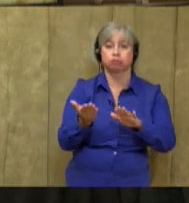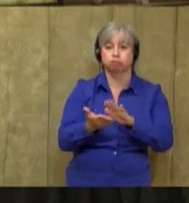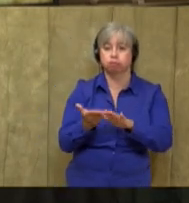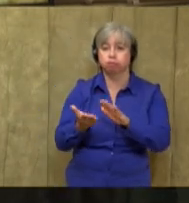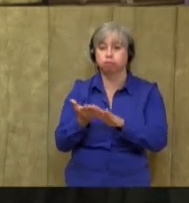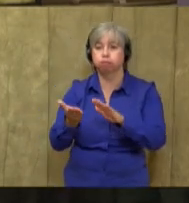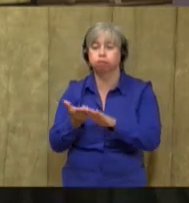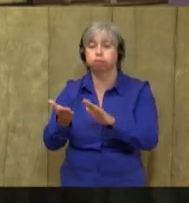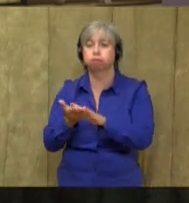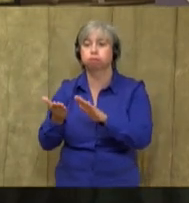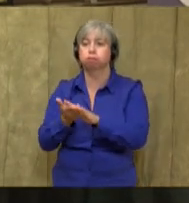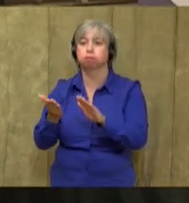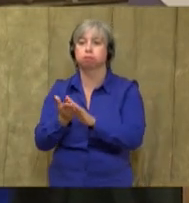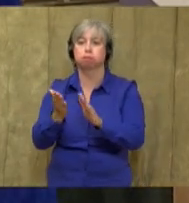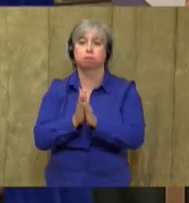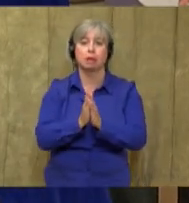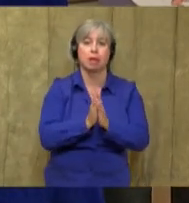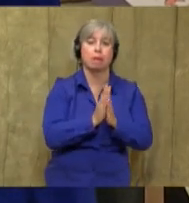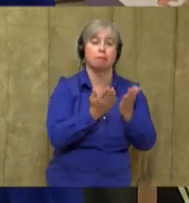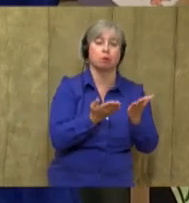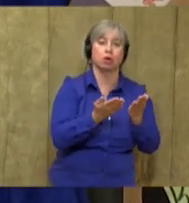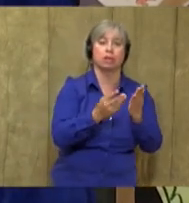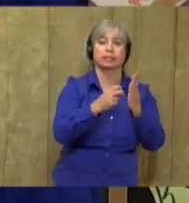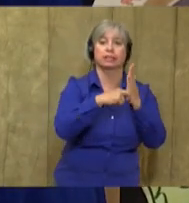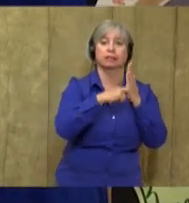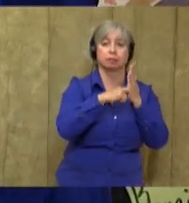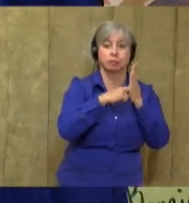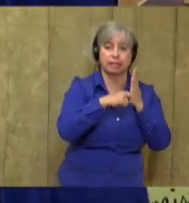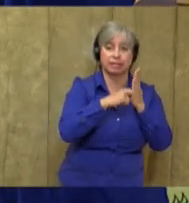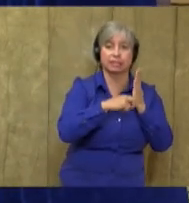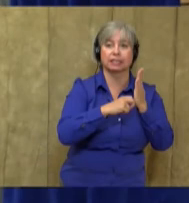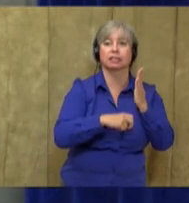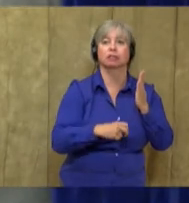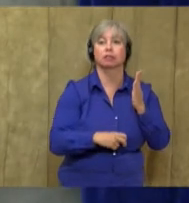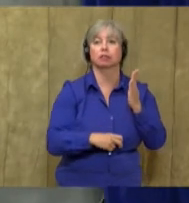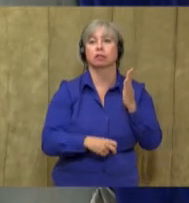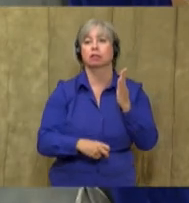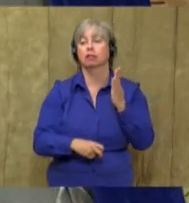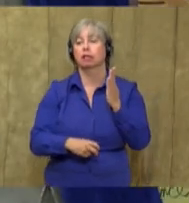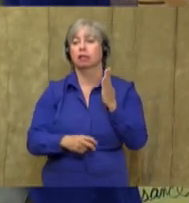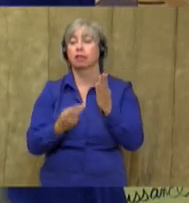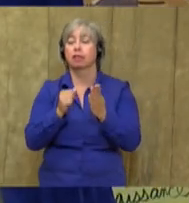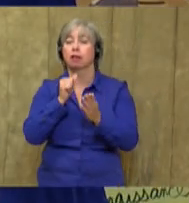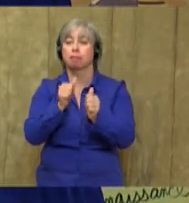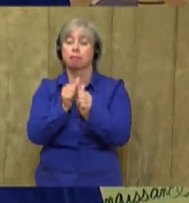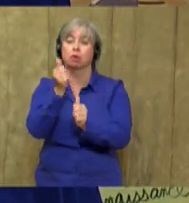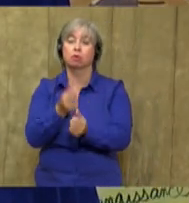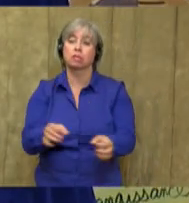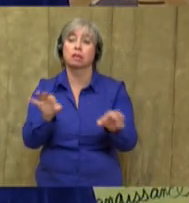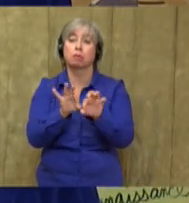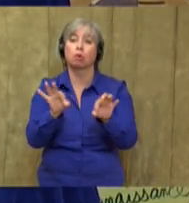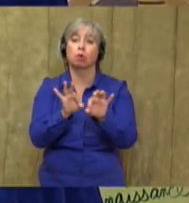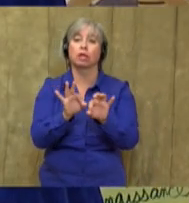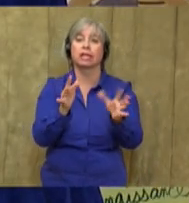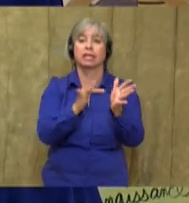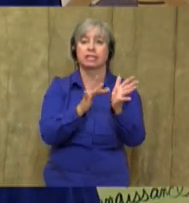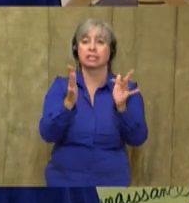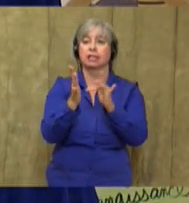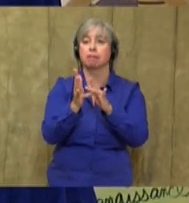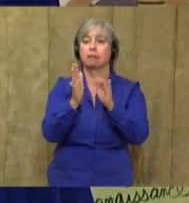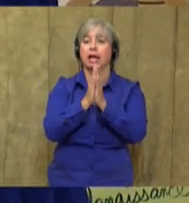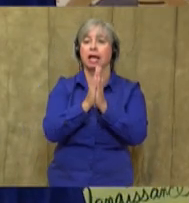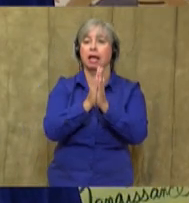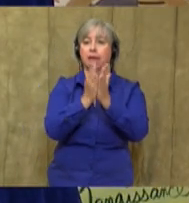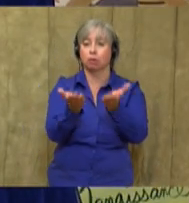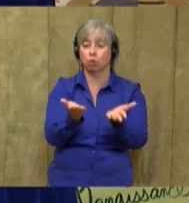The main book that he's going to create is going to be the Gutenberg Bible. Now that's